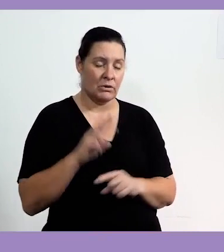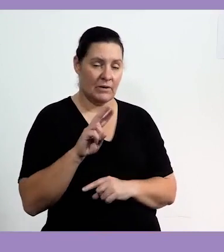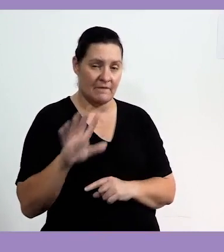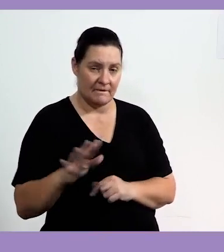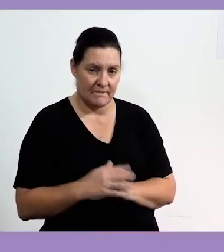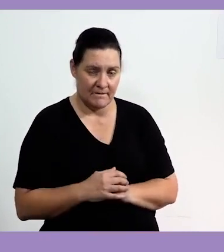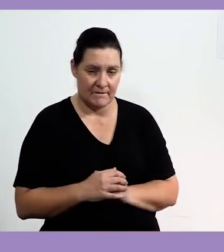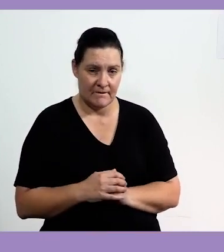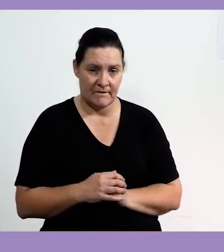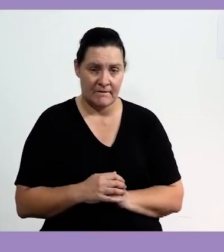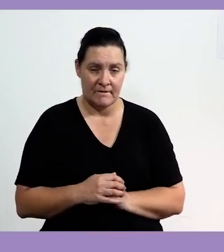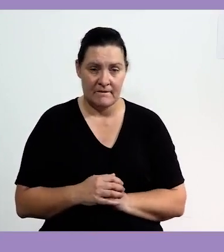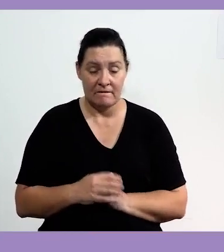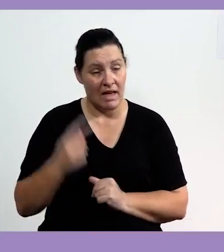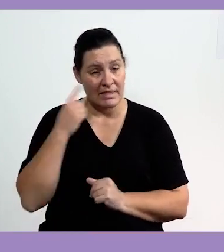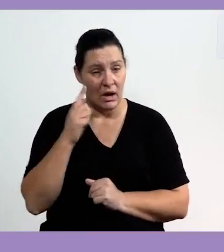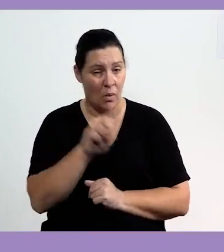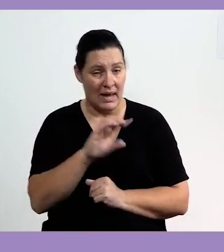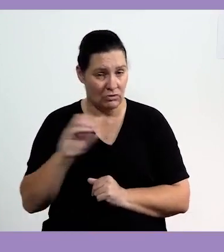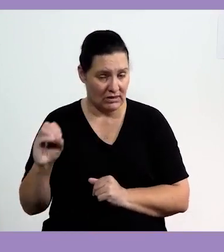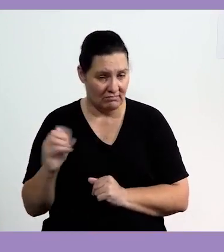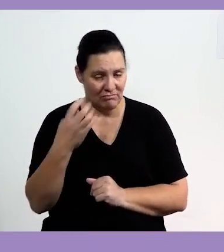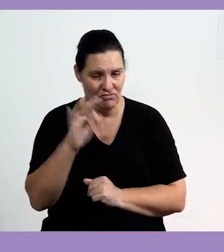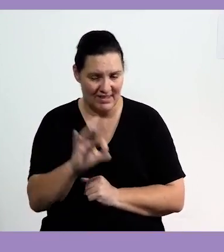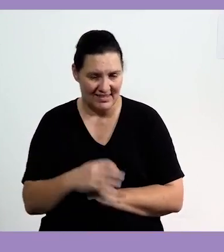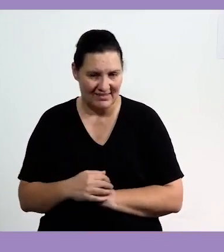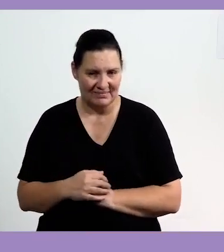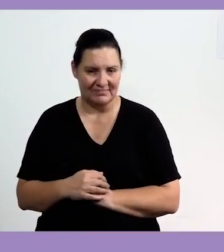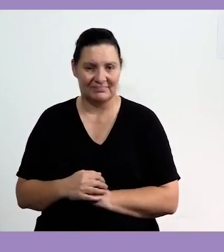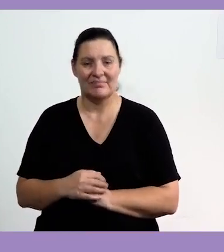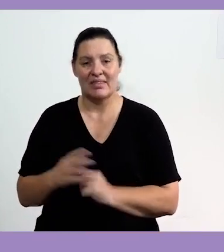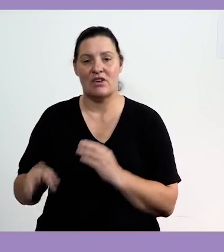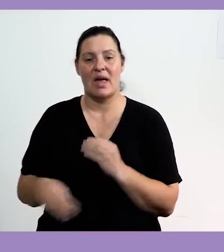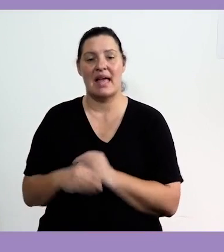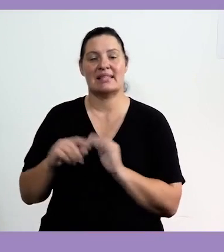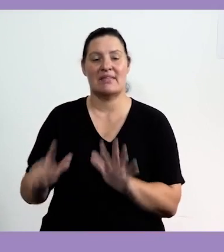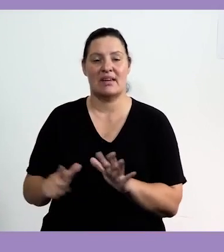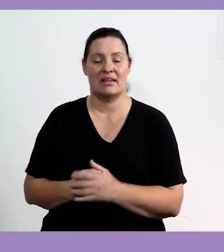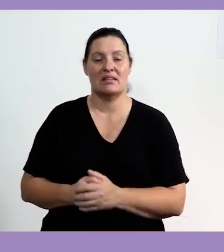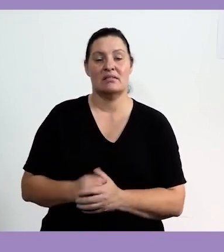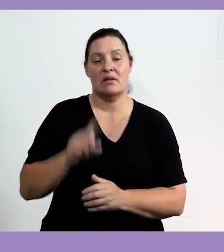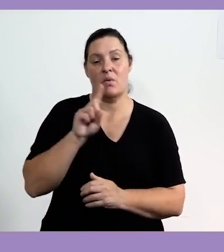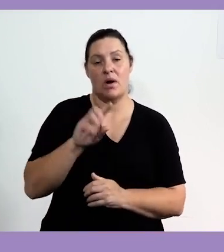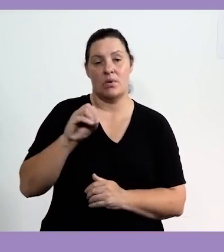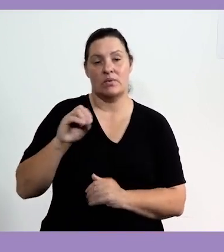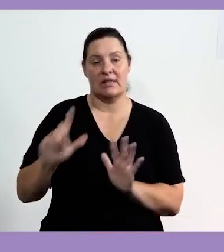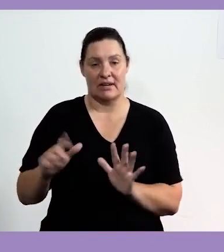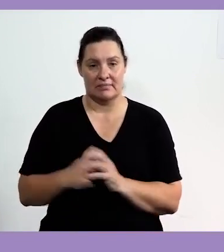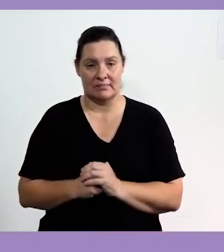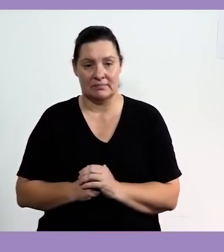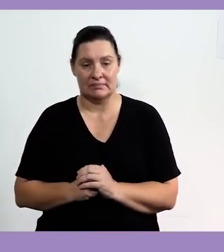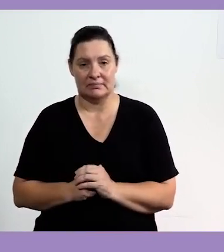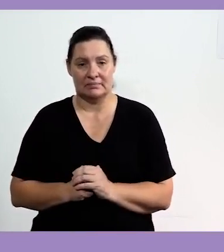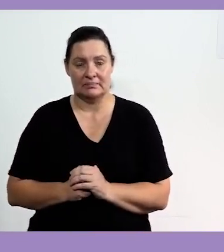4 multiplied by 25? If you are thinking of 100, you are correct. And then when we add 7, that is going to